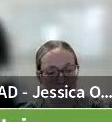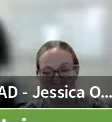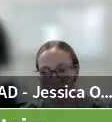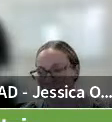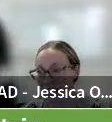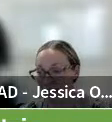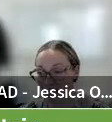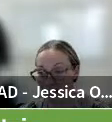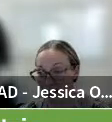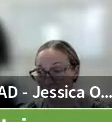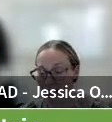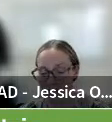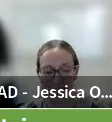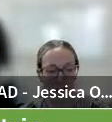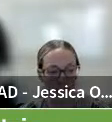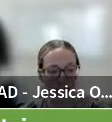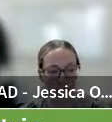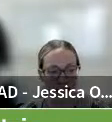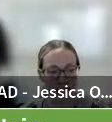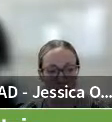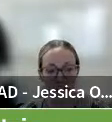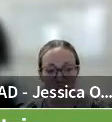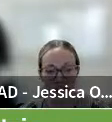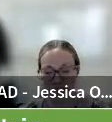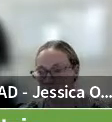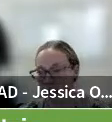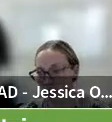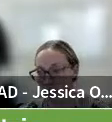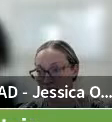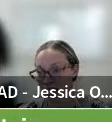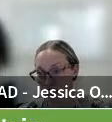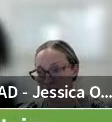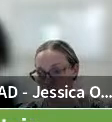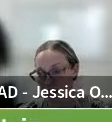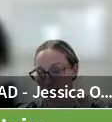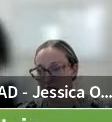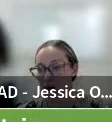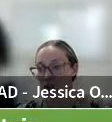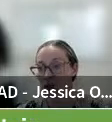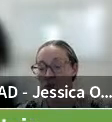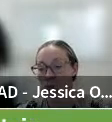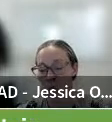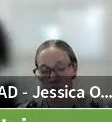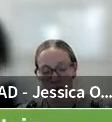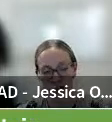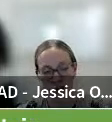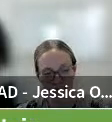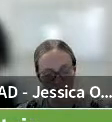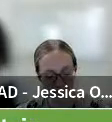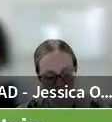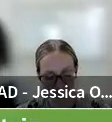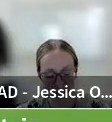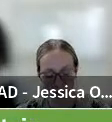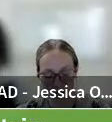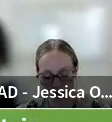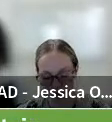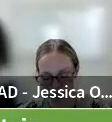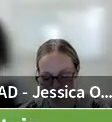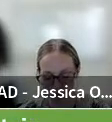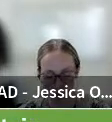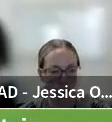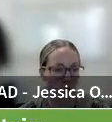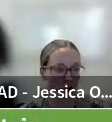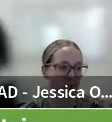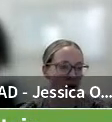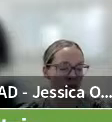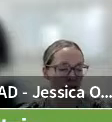through Valley Can at evening events, and typically they see about 50 applications at each event. So what we tried to say, and what hopefully a